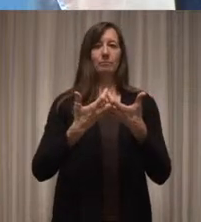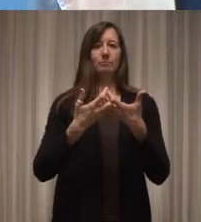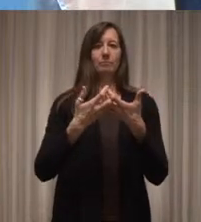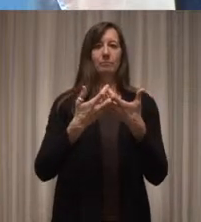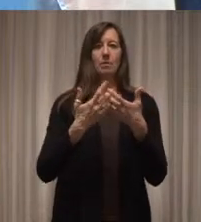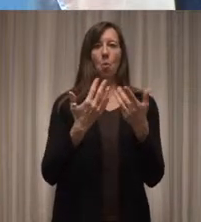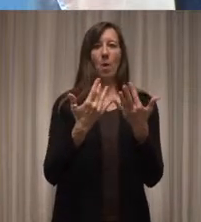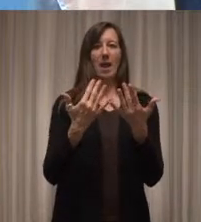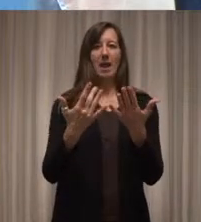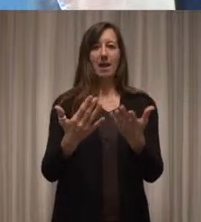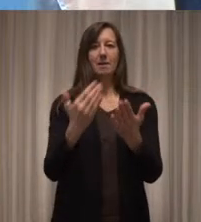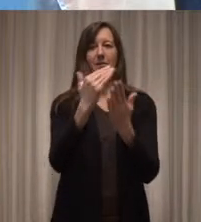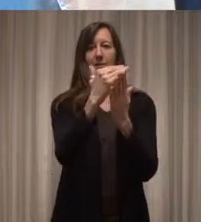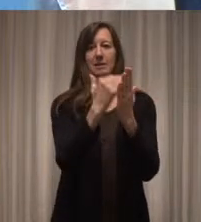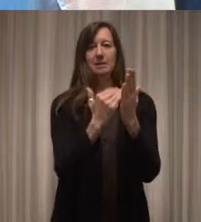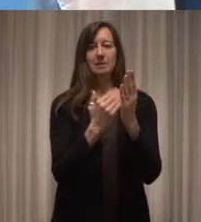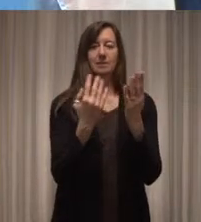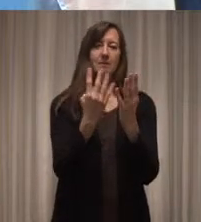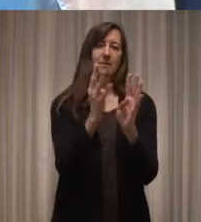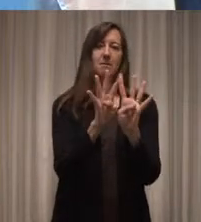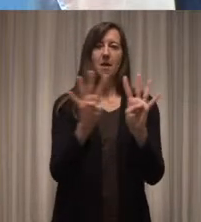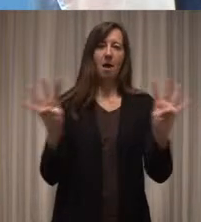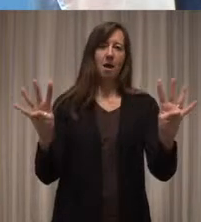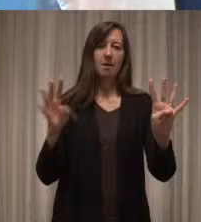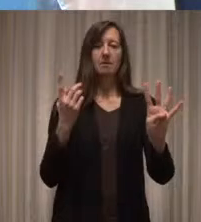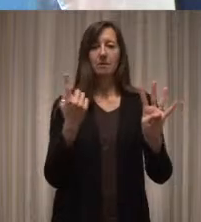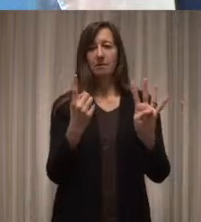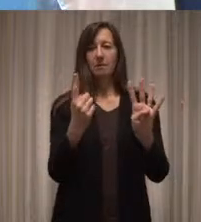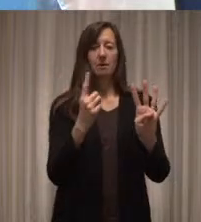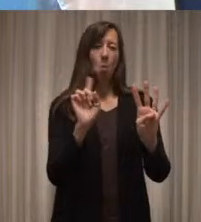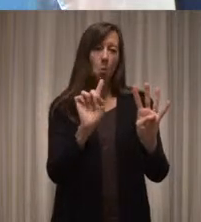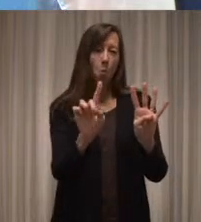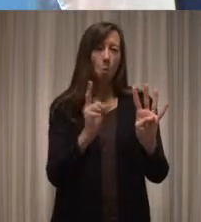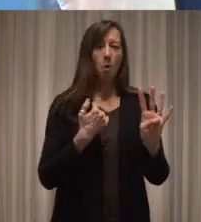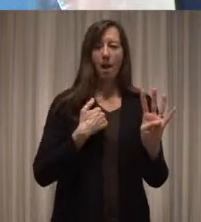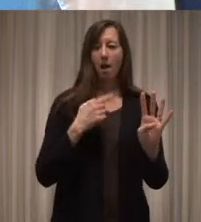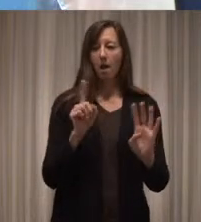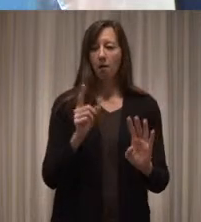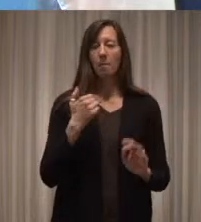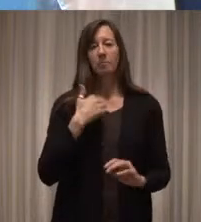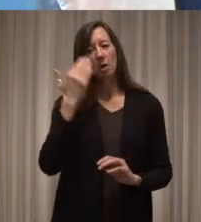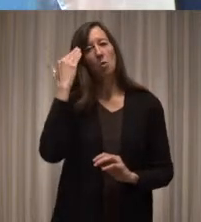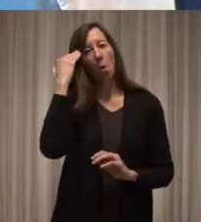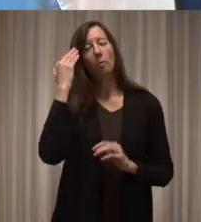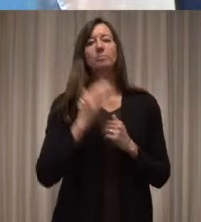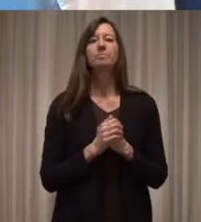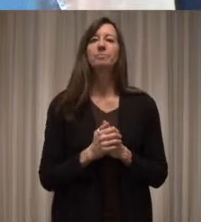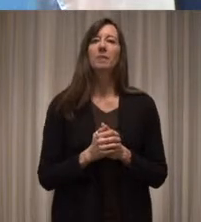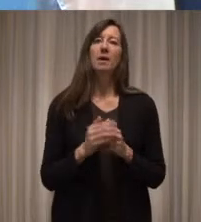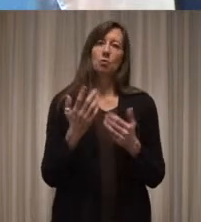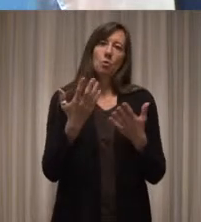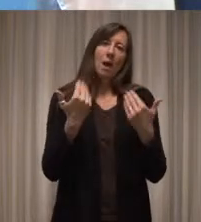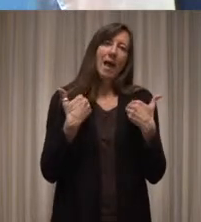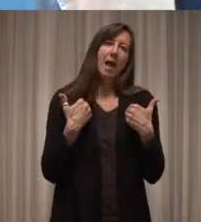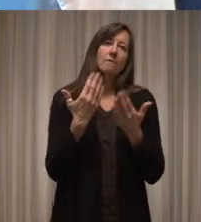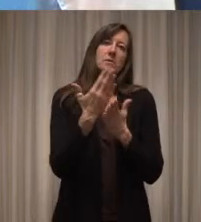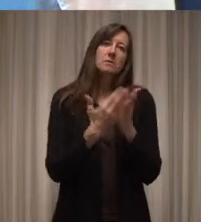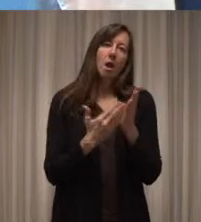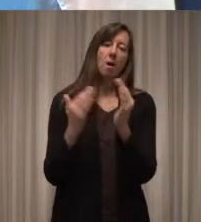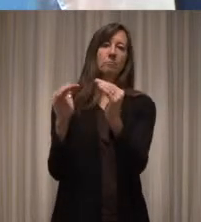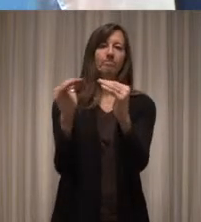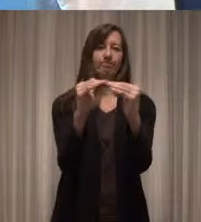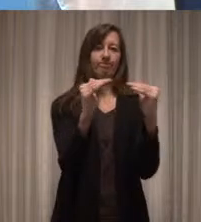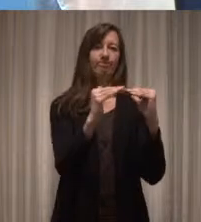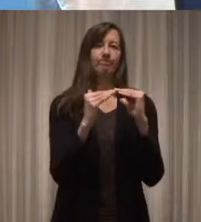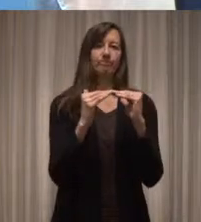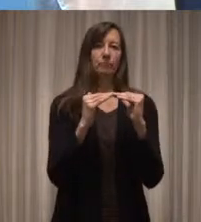predictability and equity and fairness in how we're doing the process. I want to talk a little bit about the methodology that we're